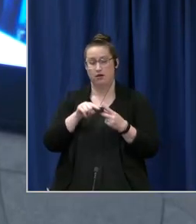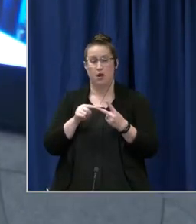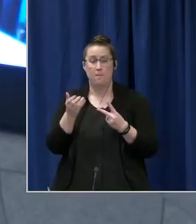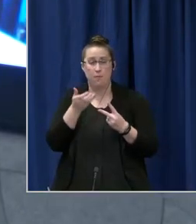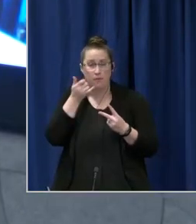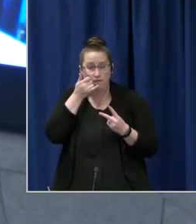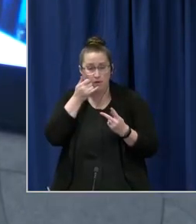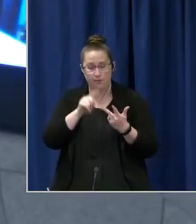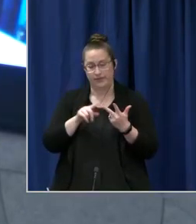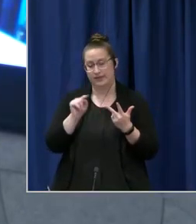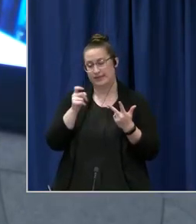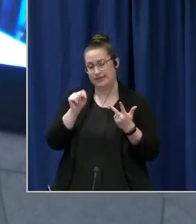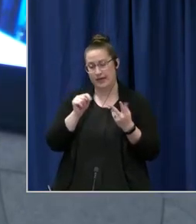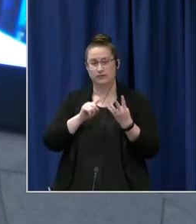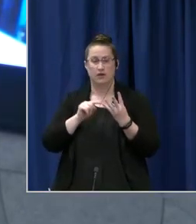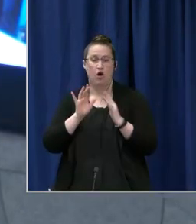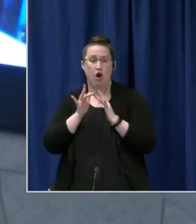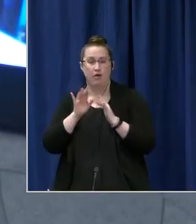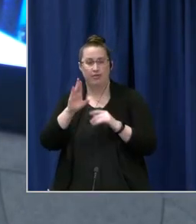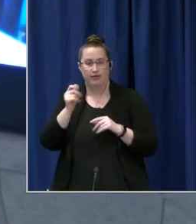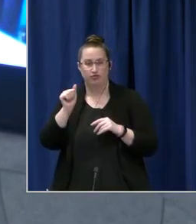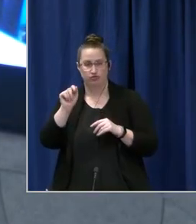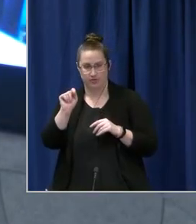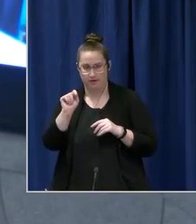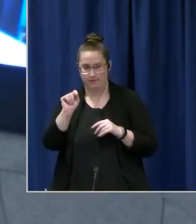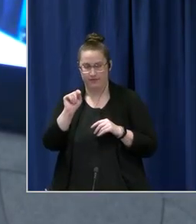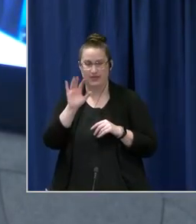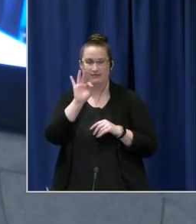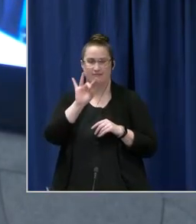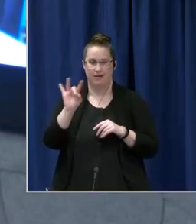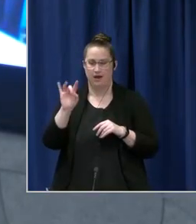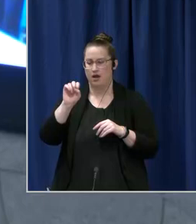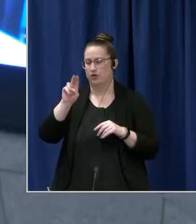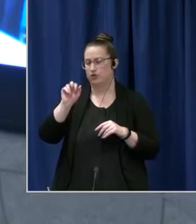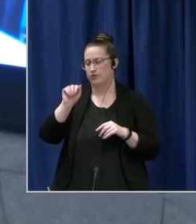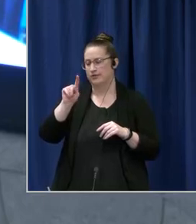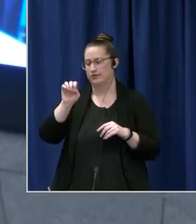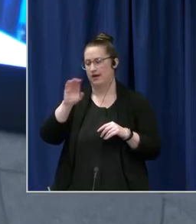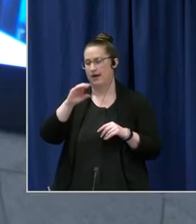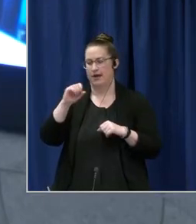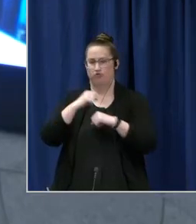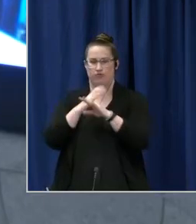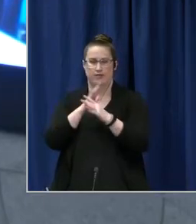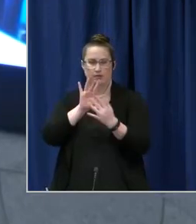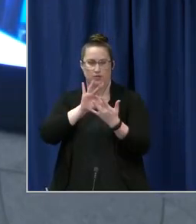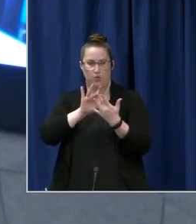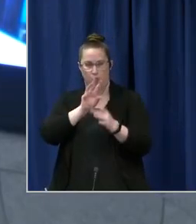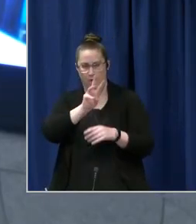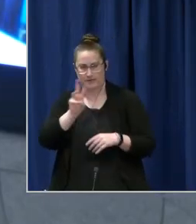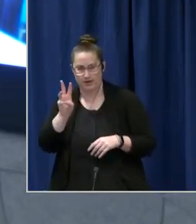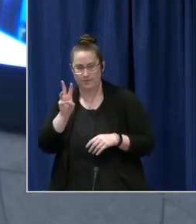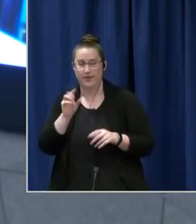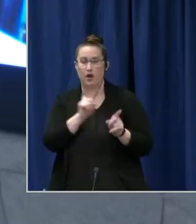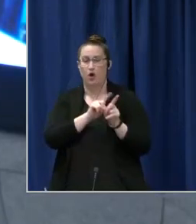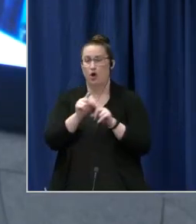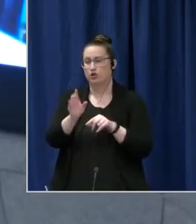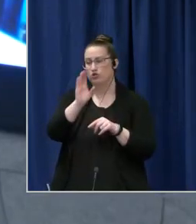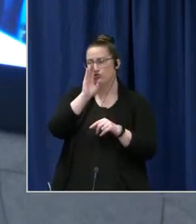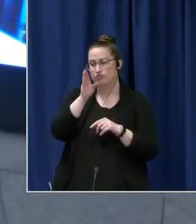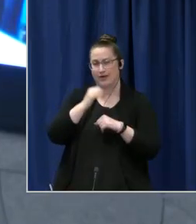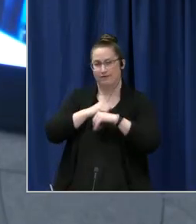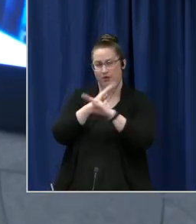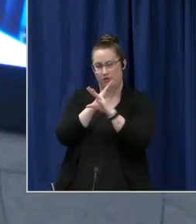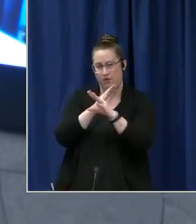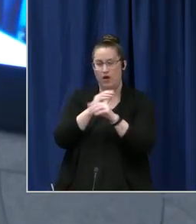text, online chat, widgets at the 988 Suicide and Crisis website, and direct video calling with a video phone,